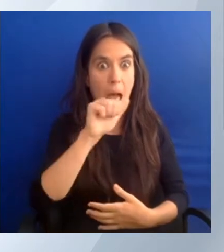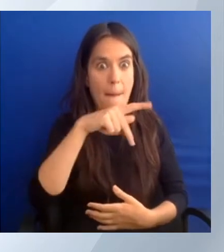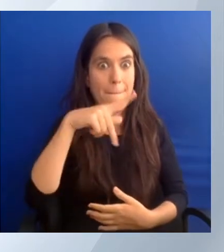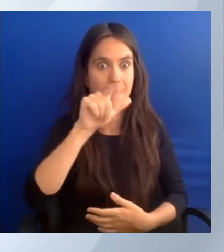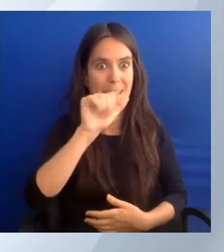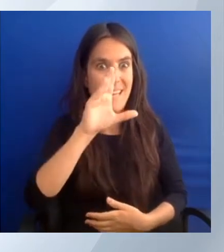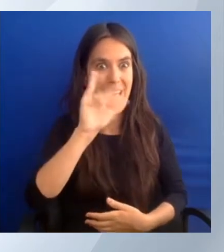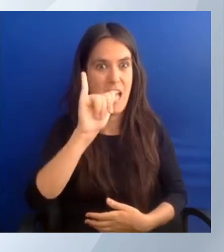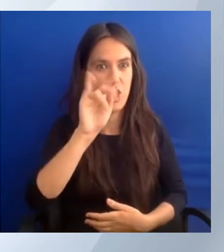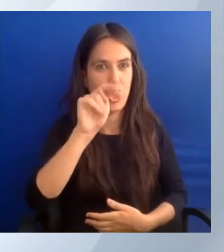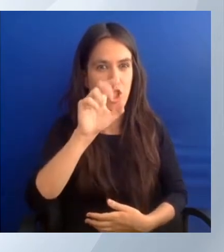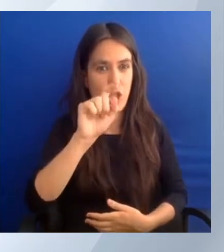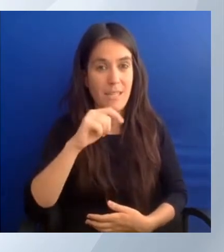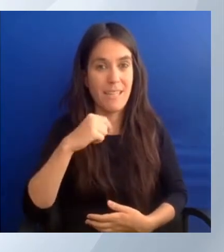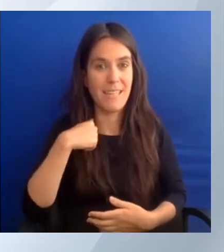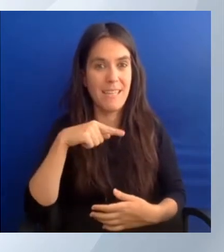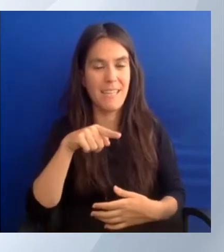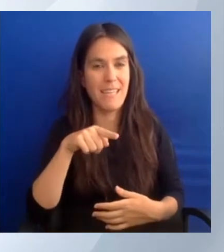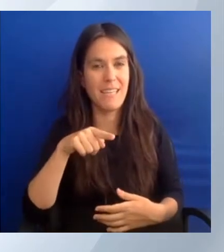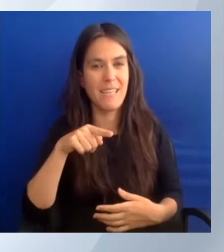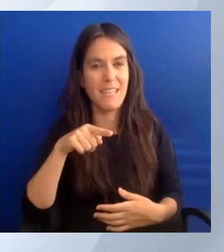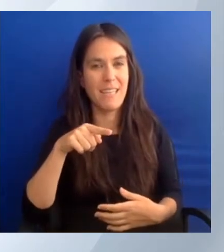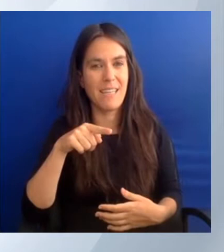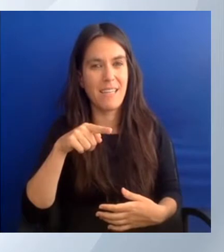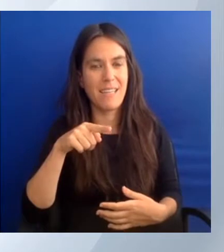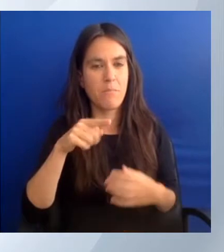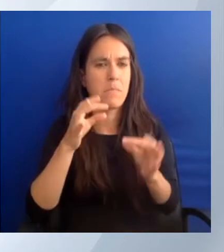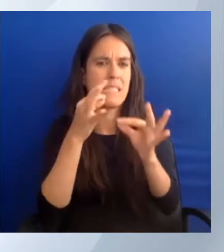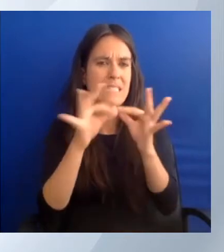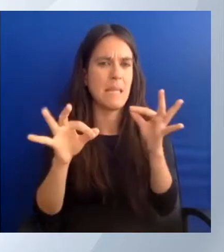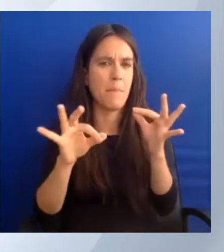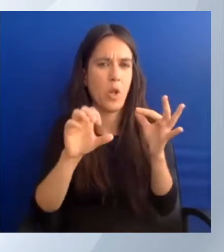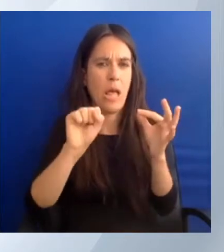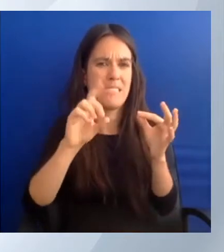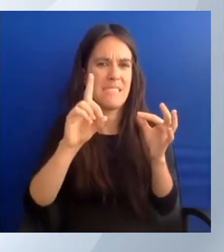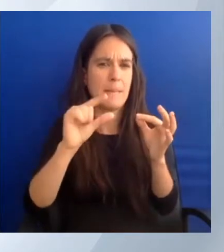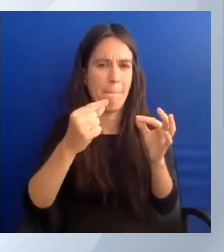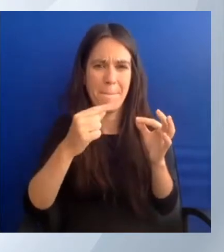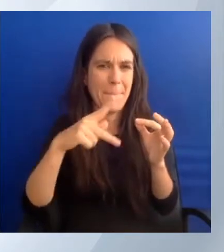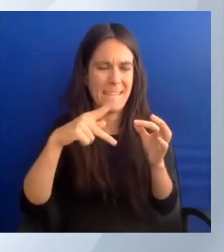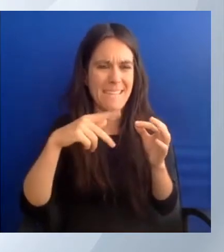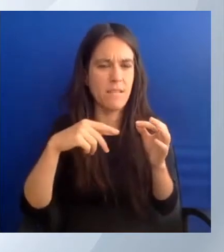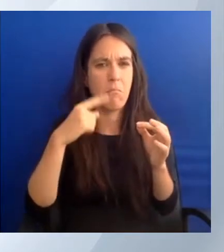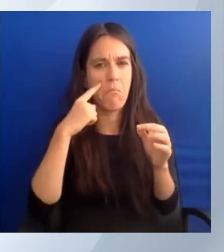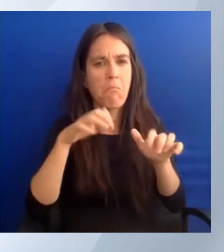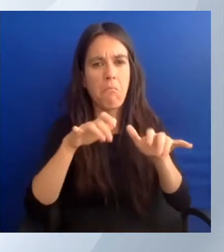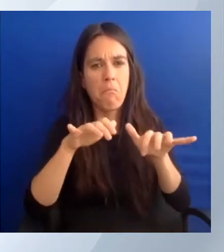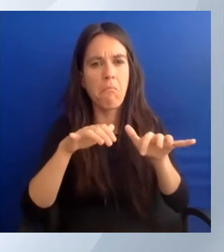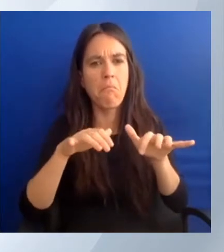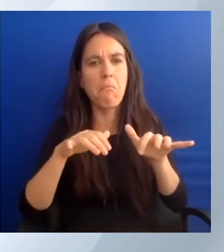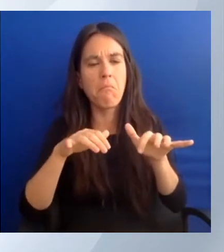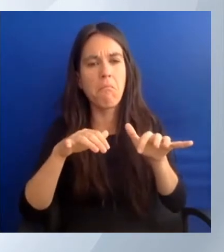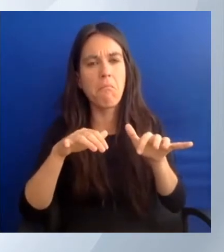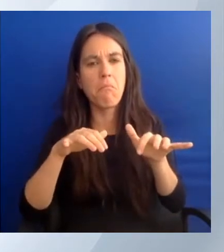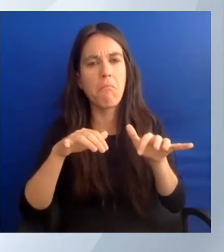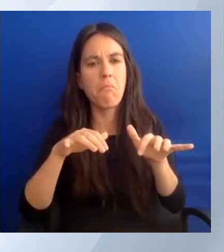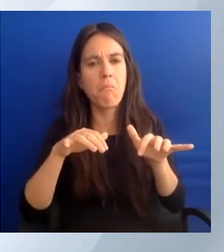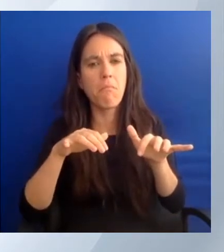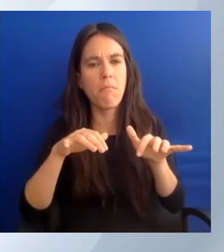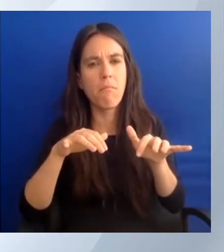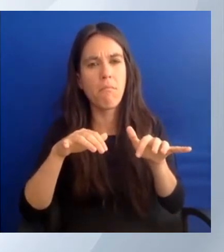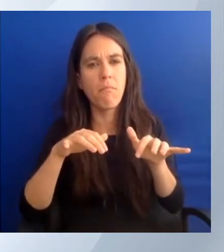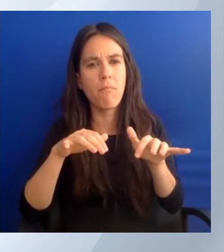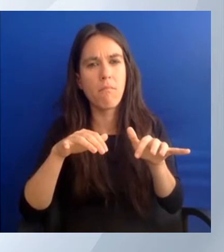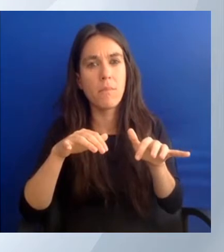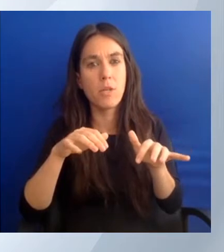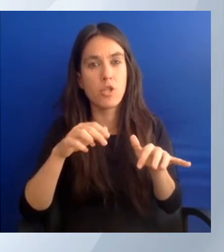application. It's a simple HTTP server implemented in Node. It's listening on port